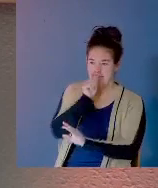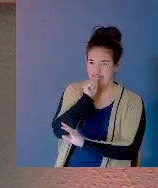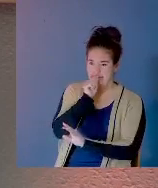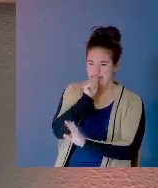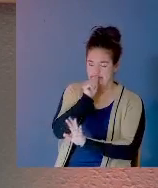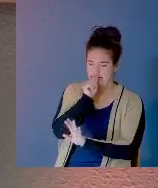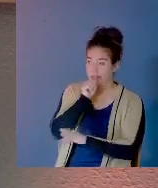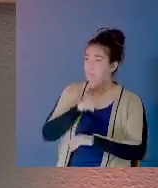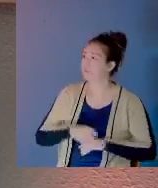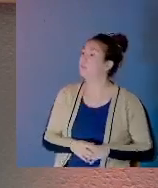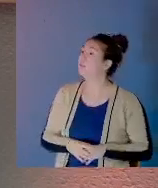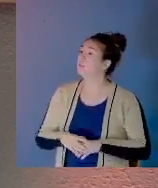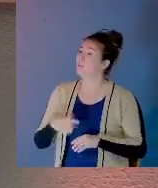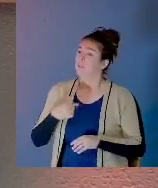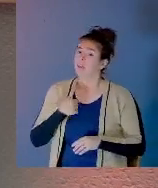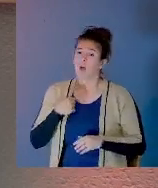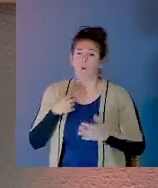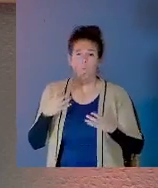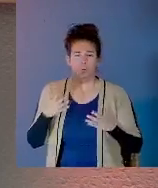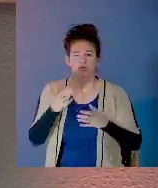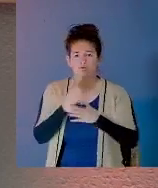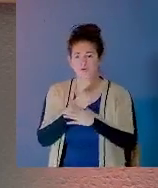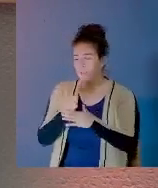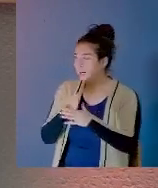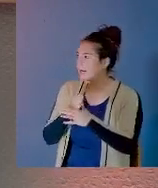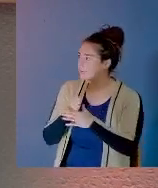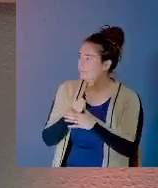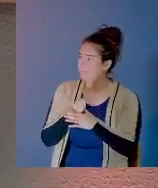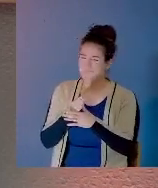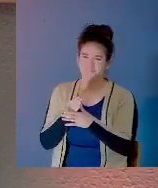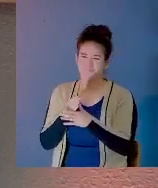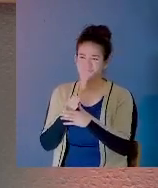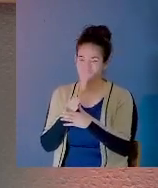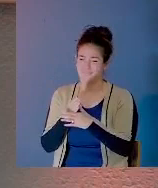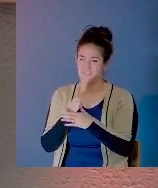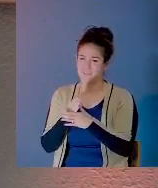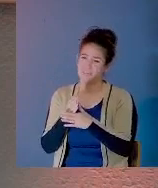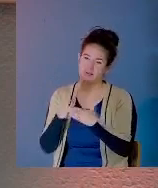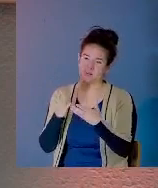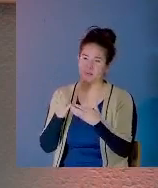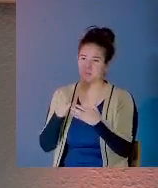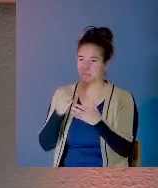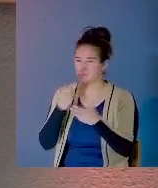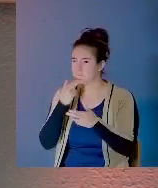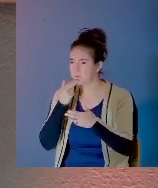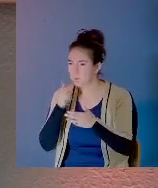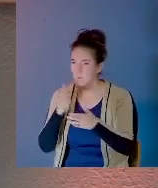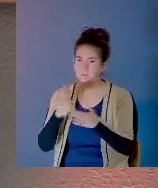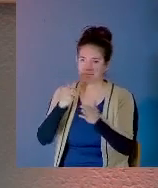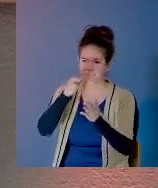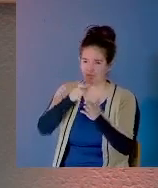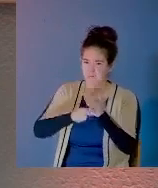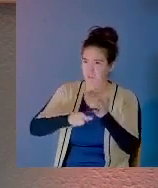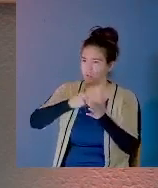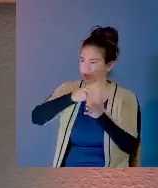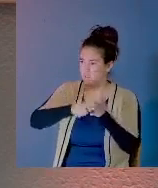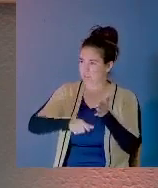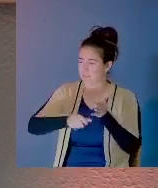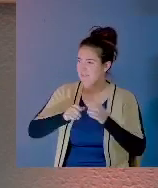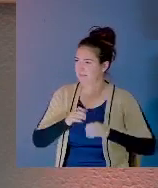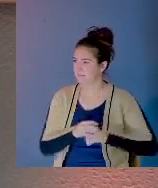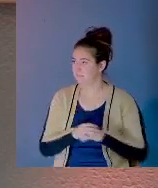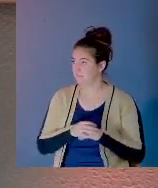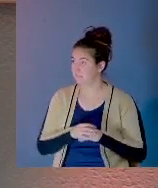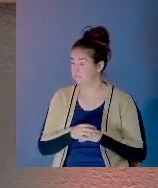What I'd like to share with you are a couple of small verses. I'll keep this brief that I want to share with you. But in my